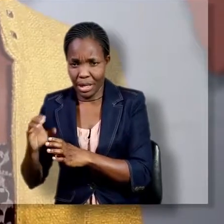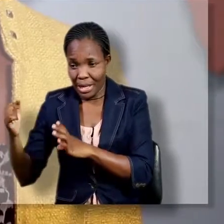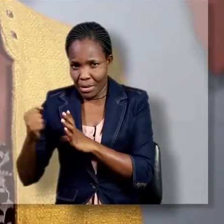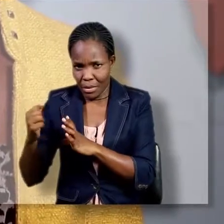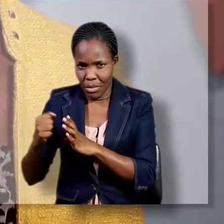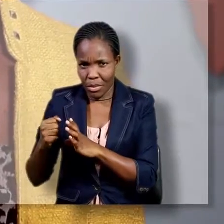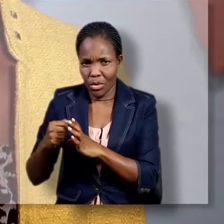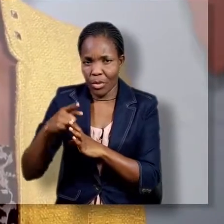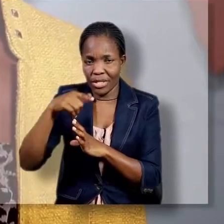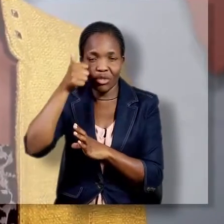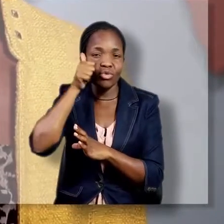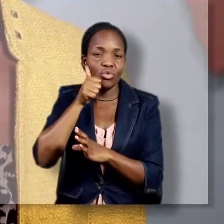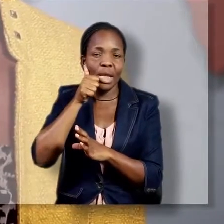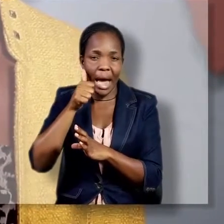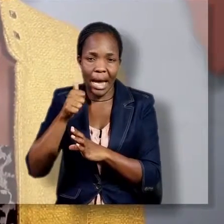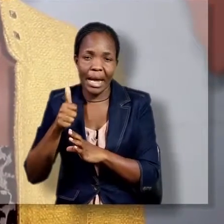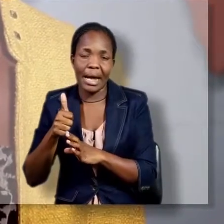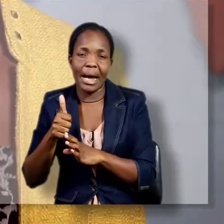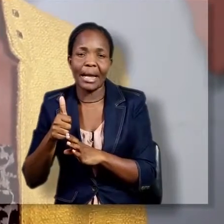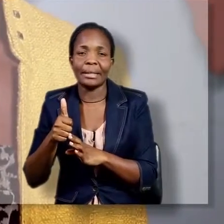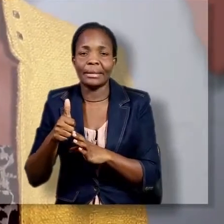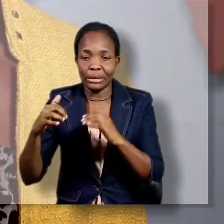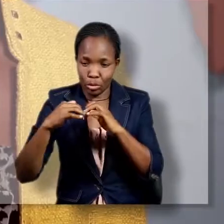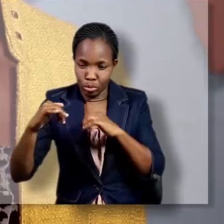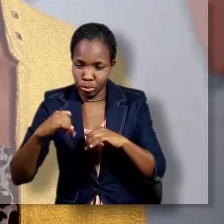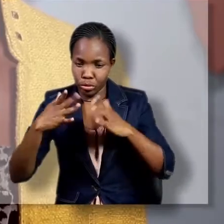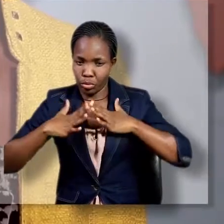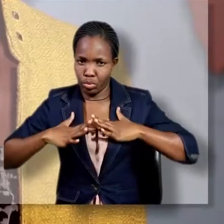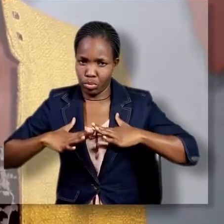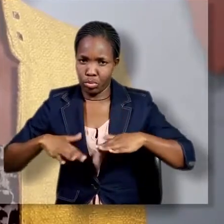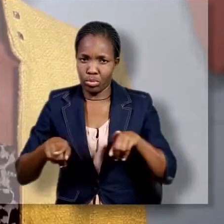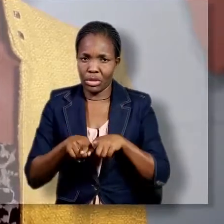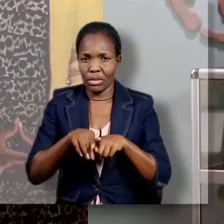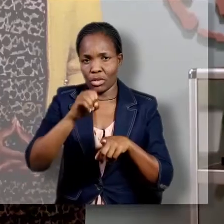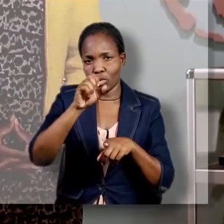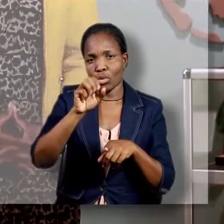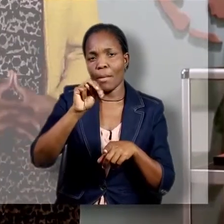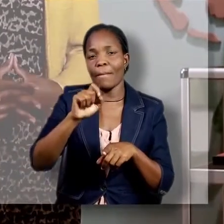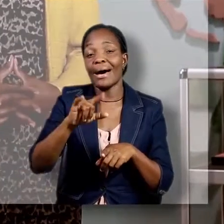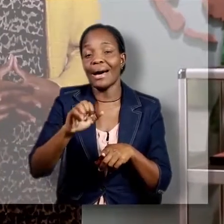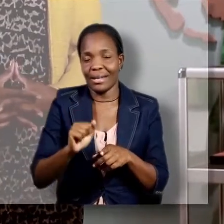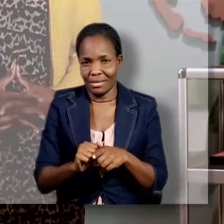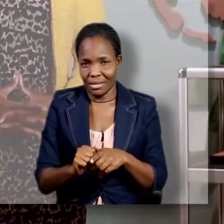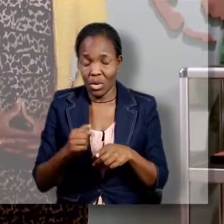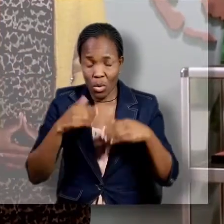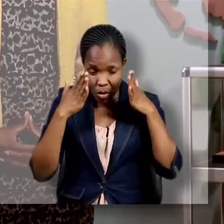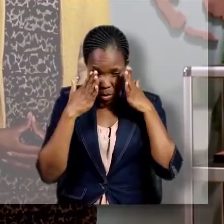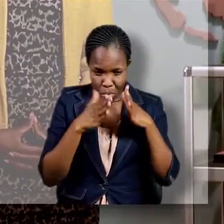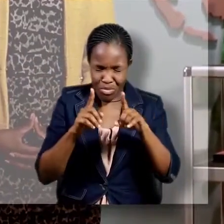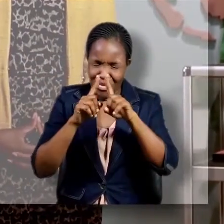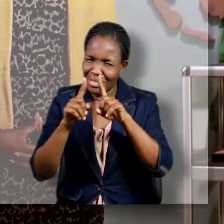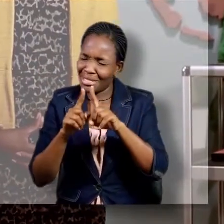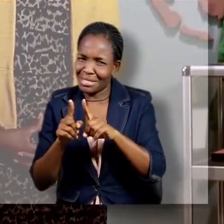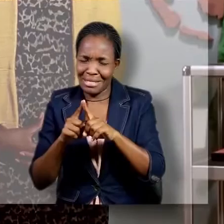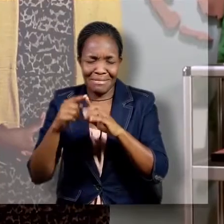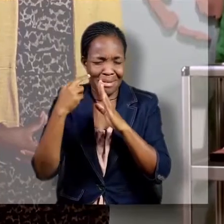in Sudan for peacekeeping in the Darfur conflict as well as in Somalia. We can look at the list of treaties